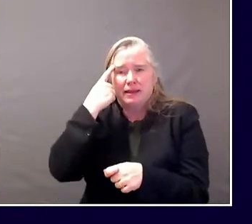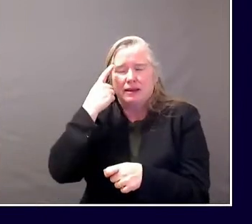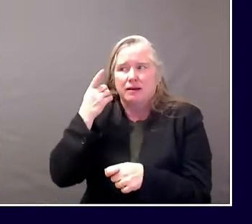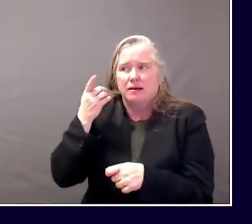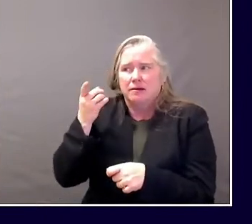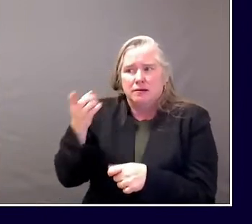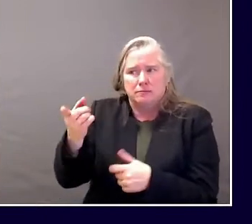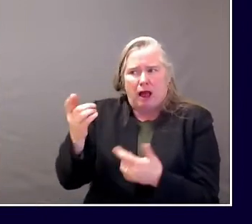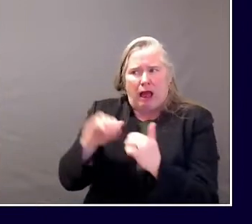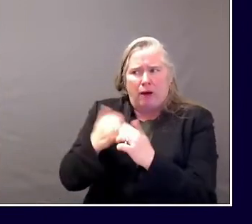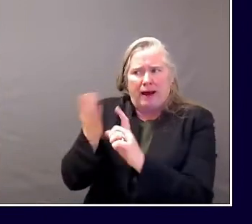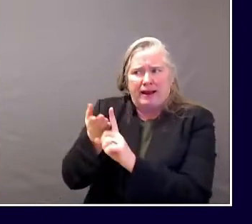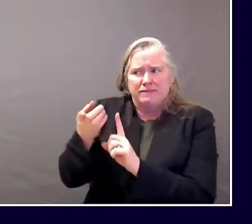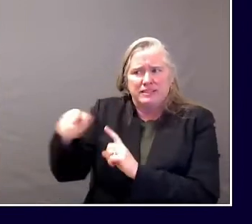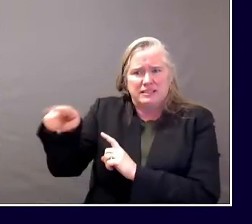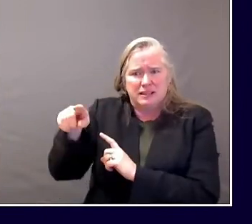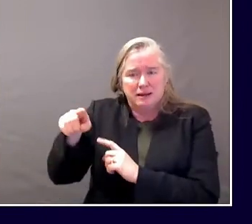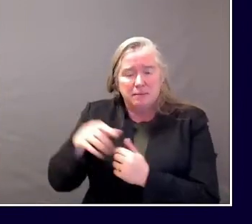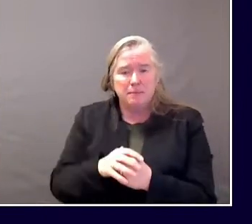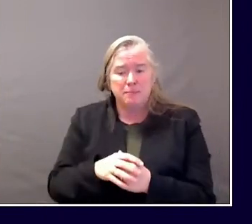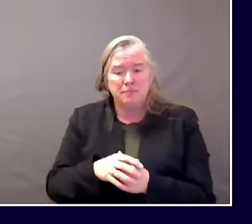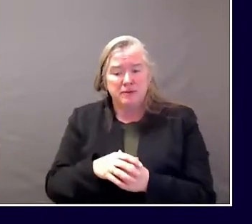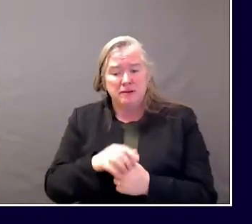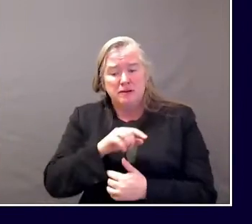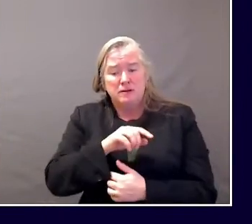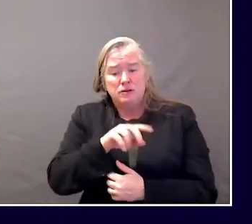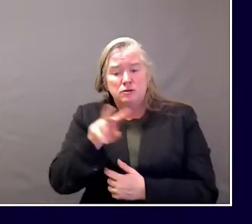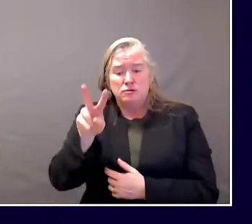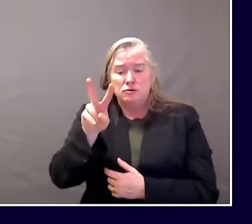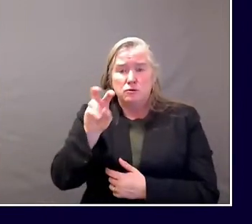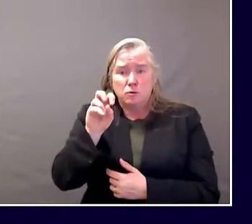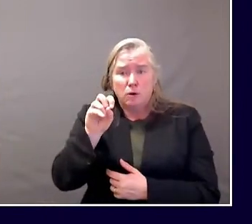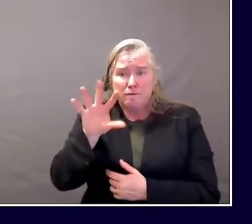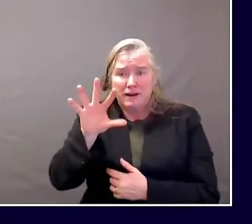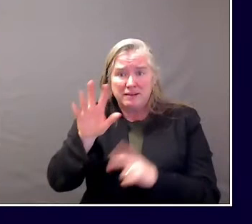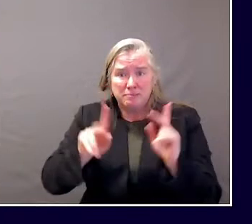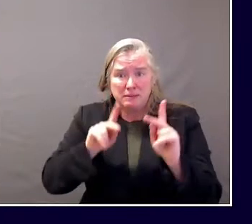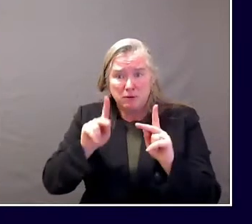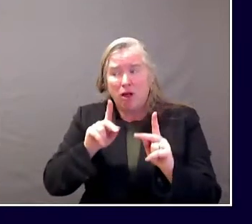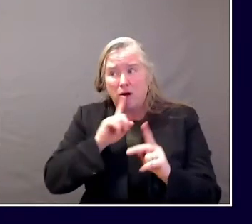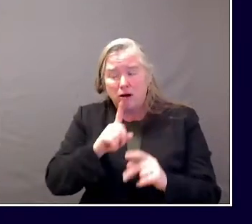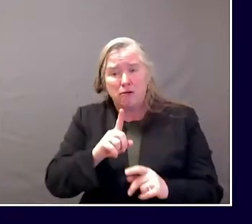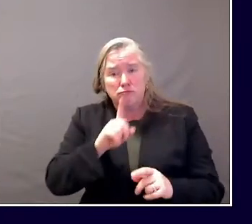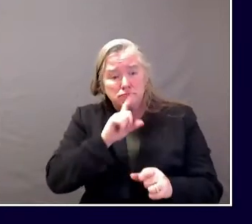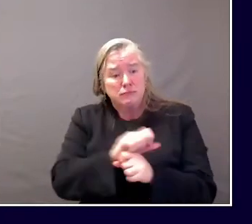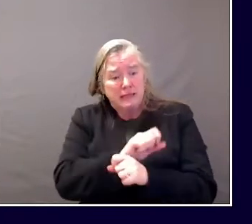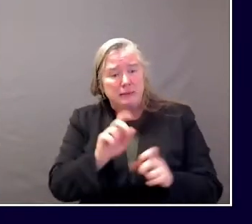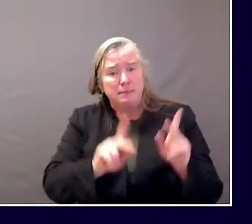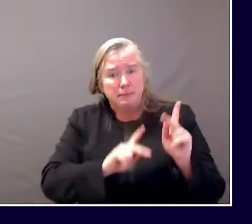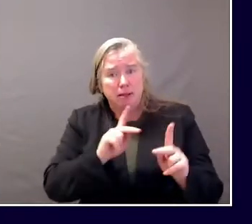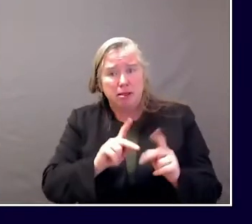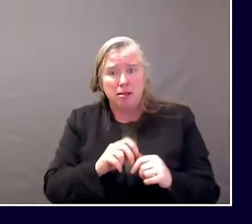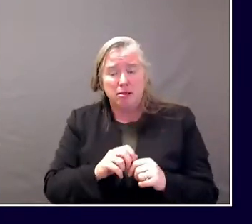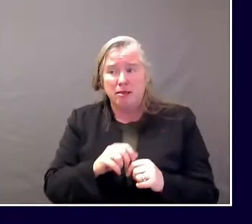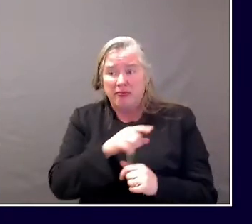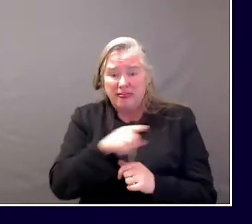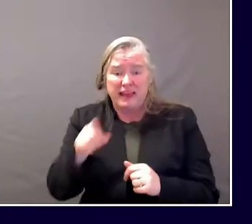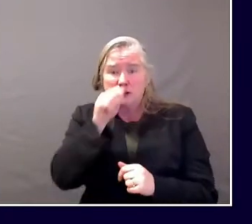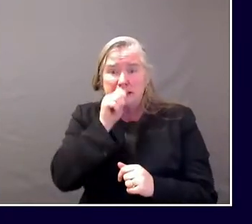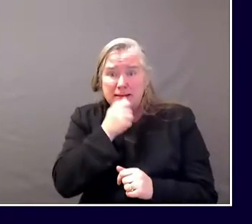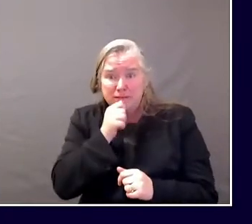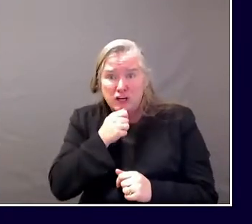who are suffering real consequences. Now, I'm aware of folks who continue to believe that this is just the